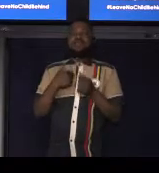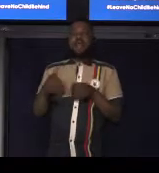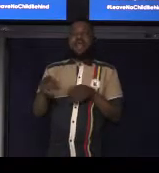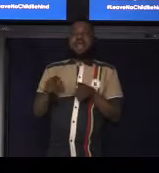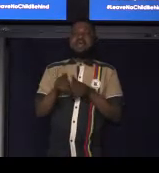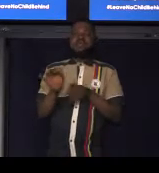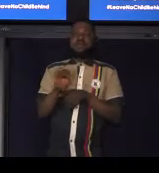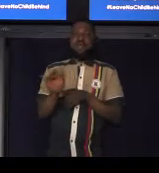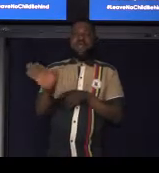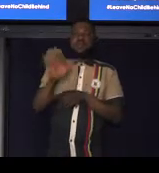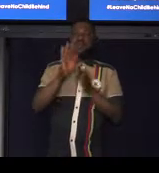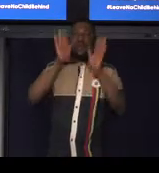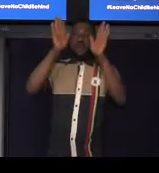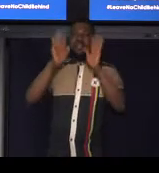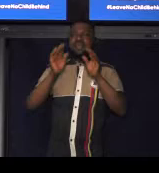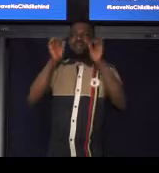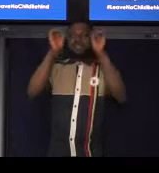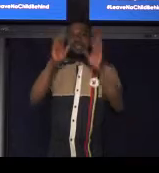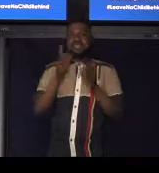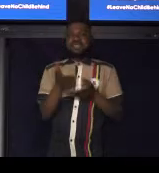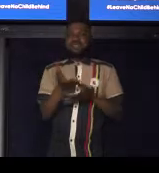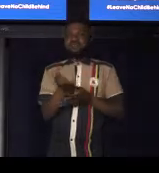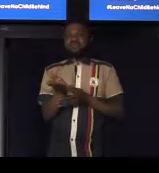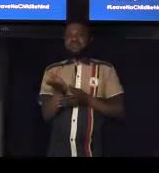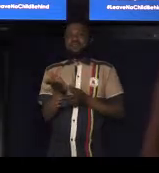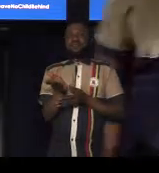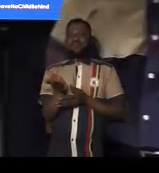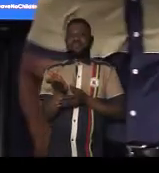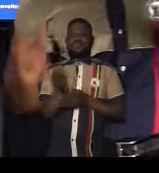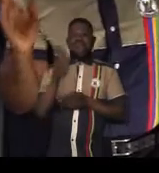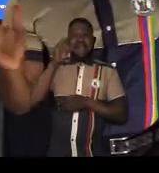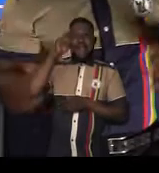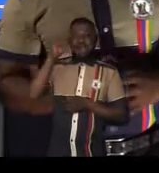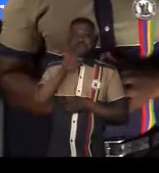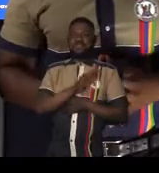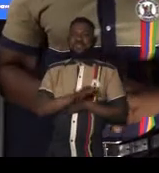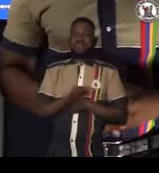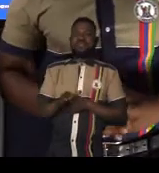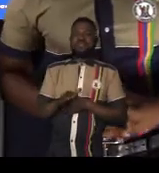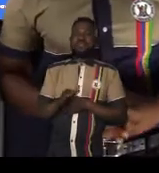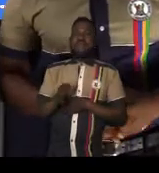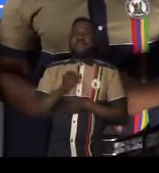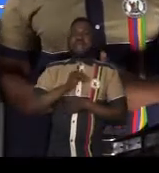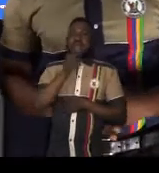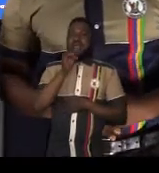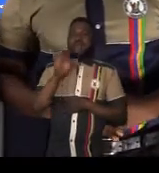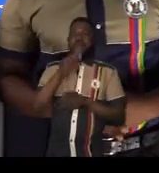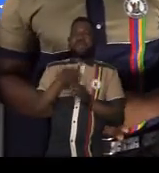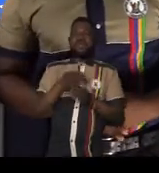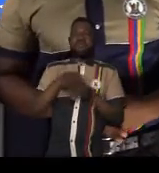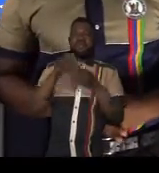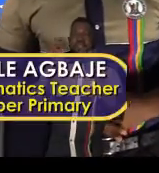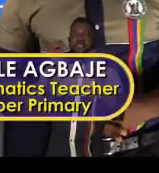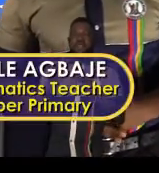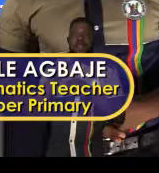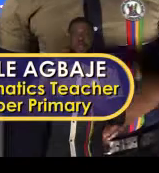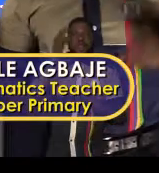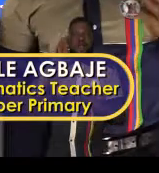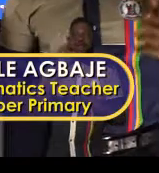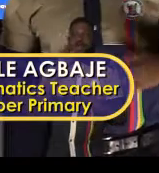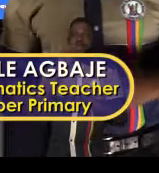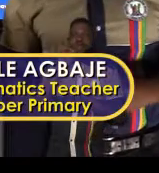have with me, as usual, your wonderful teachers. Hello, children. I am your mathematics